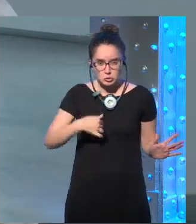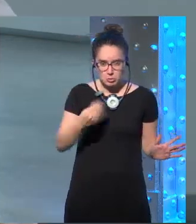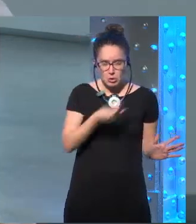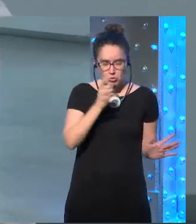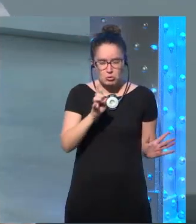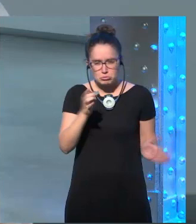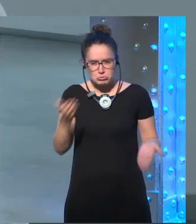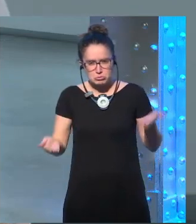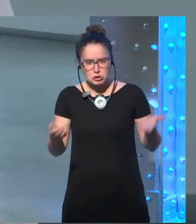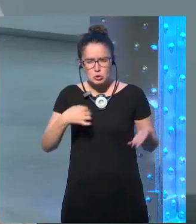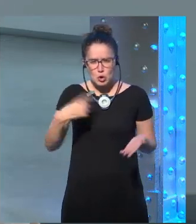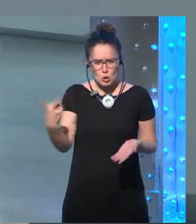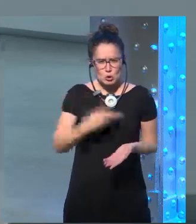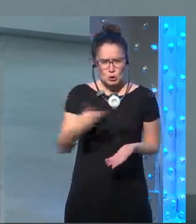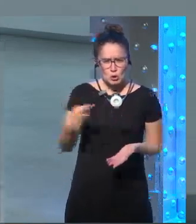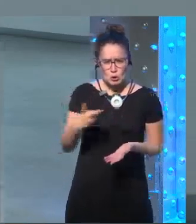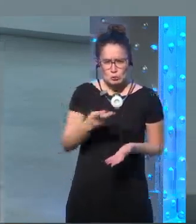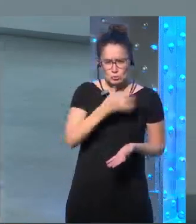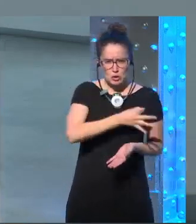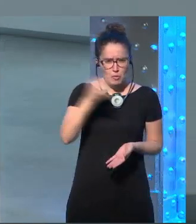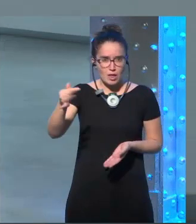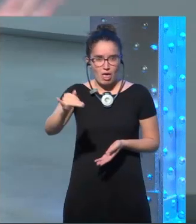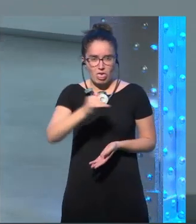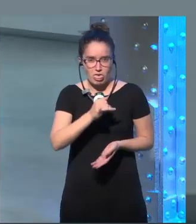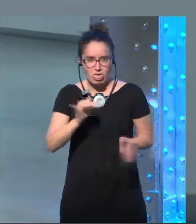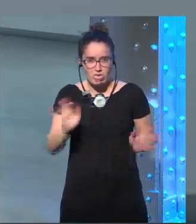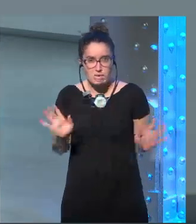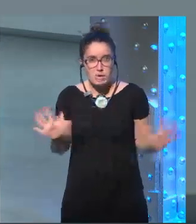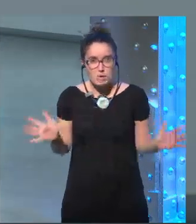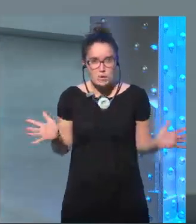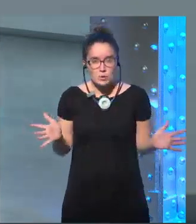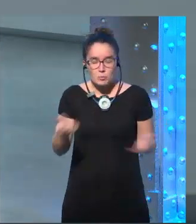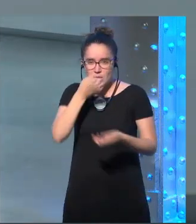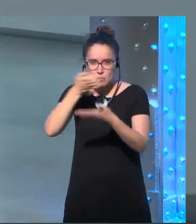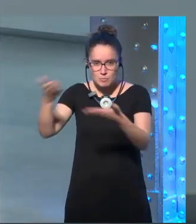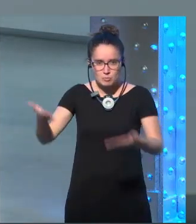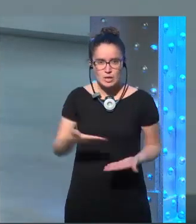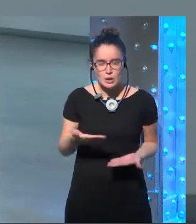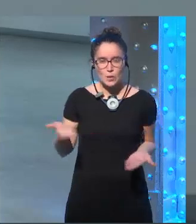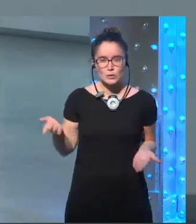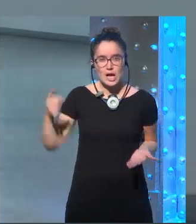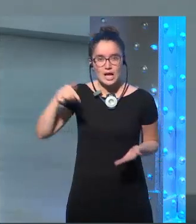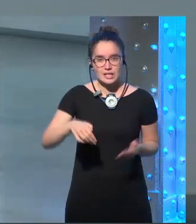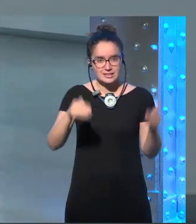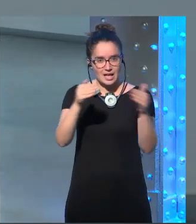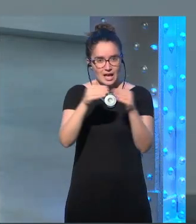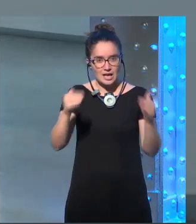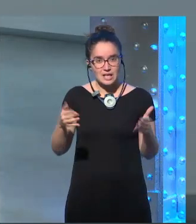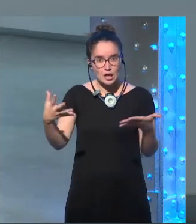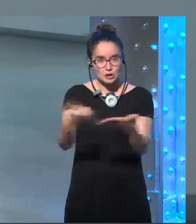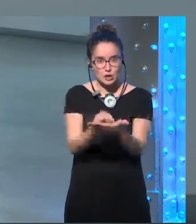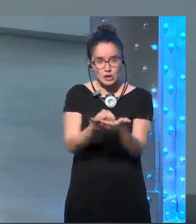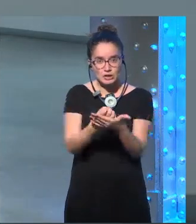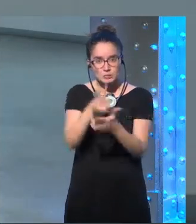Not in my favor. Each one has its own talents. But anyway, welcome to